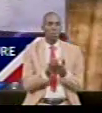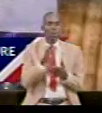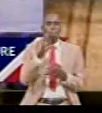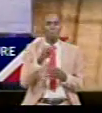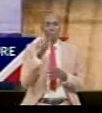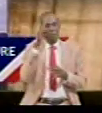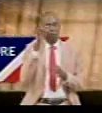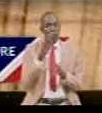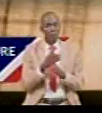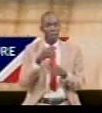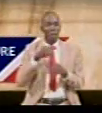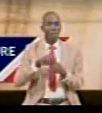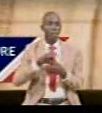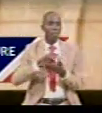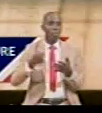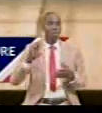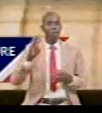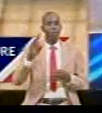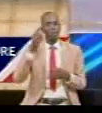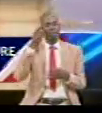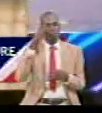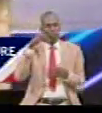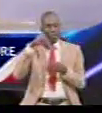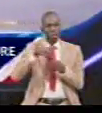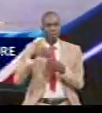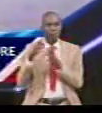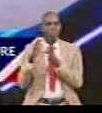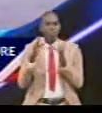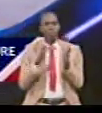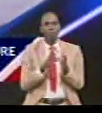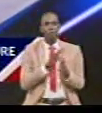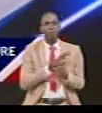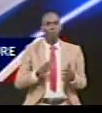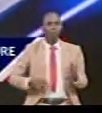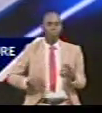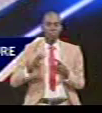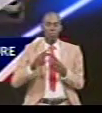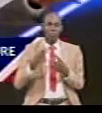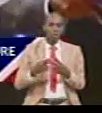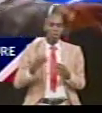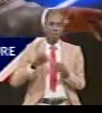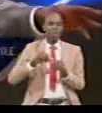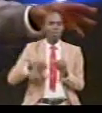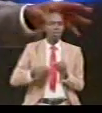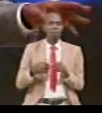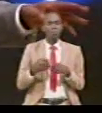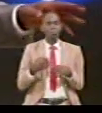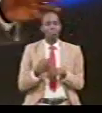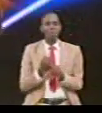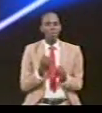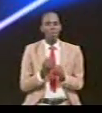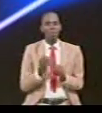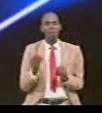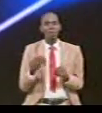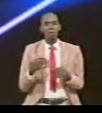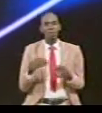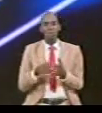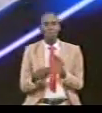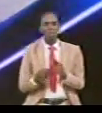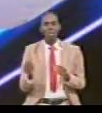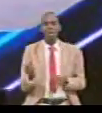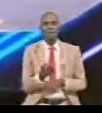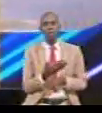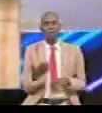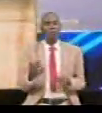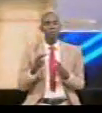in verse 6, for in Jesus Christ neither circumcision availeth anything,